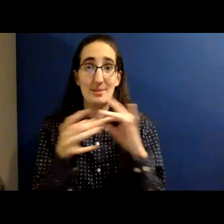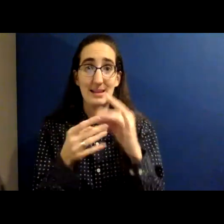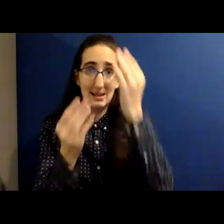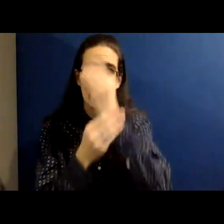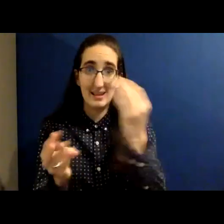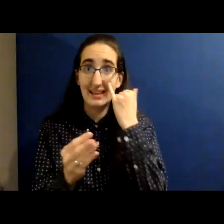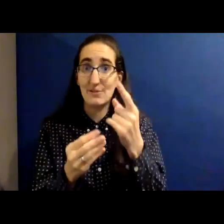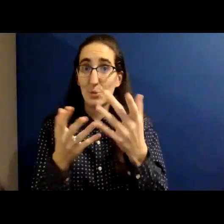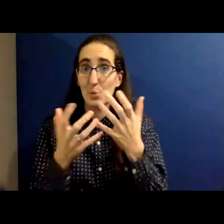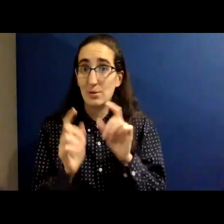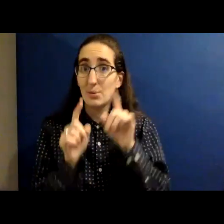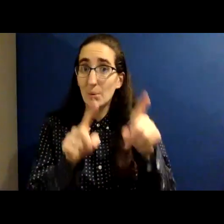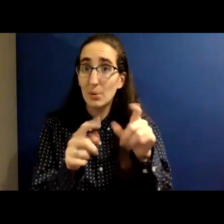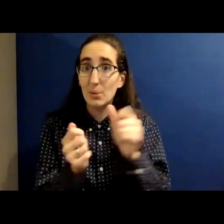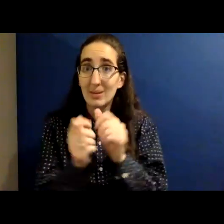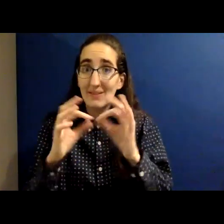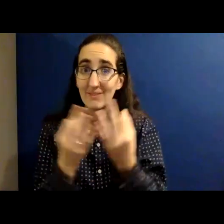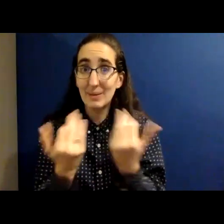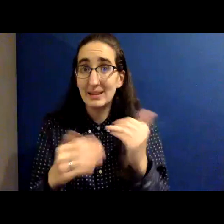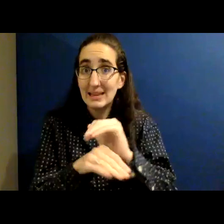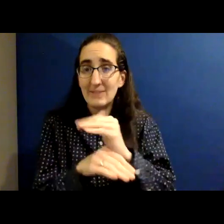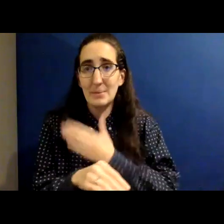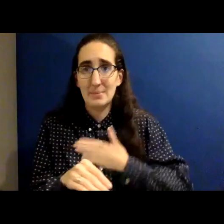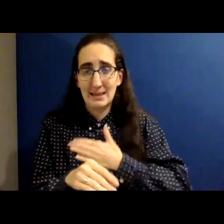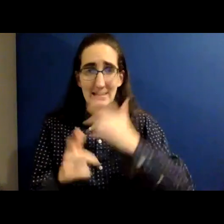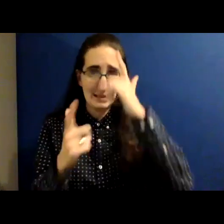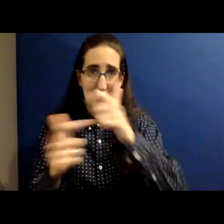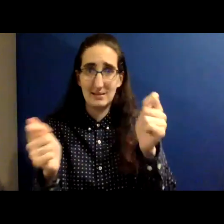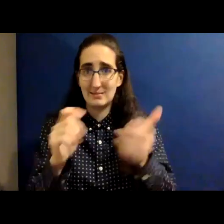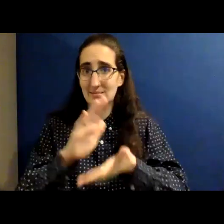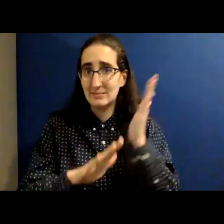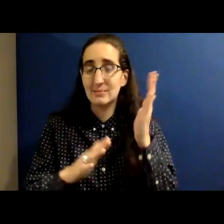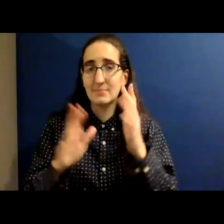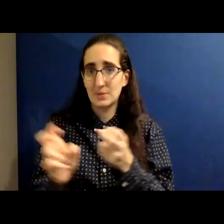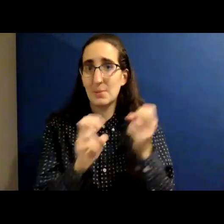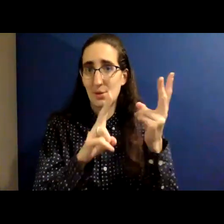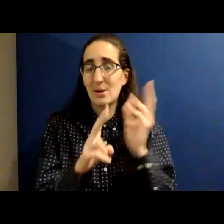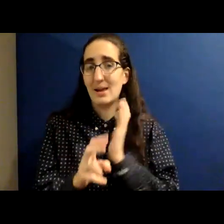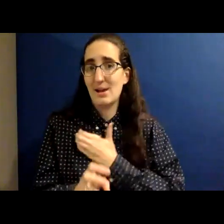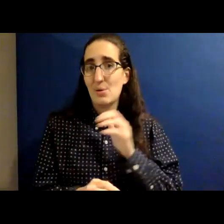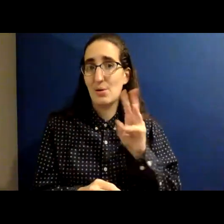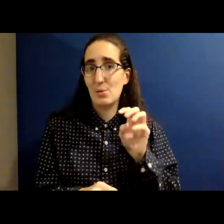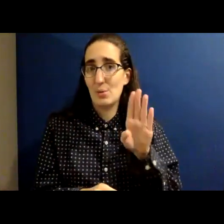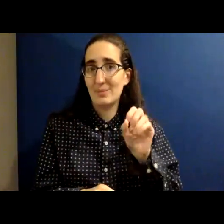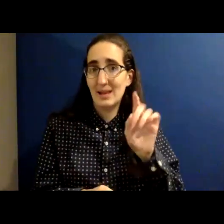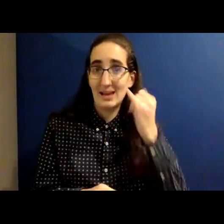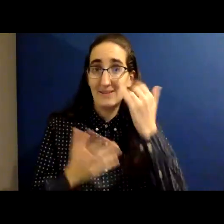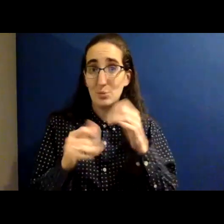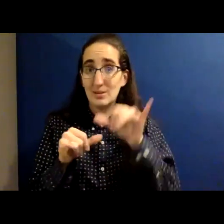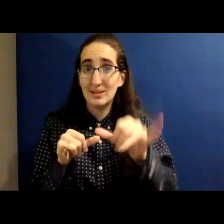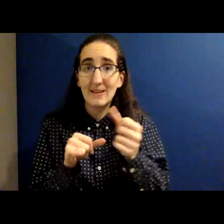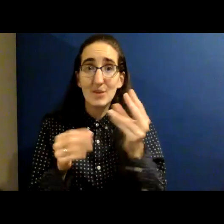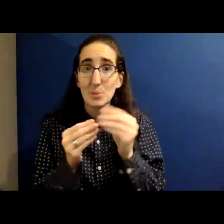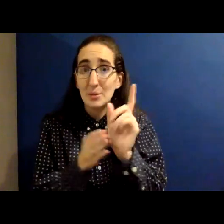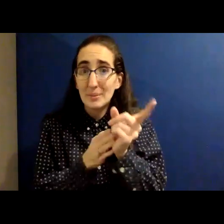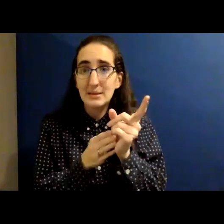you want to go and be with your families this evening, please feel free. We will have this uploaded on our website. If you want to stay for a few more minutes, we